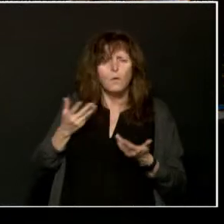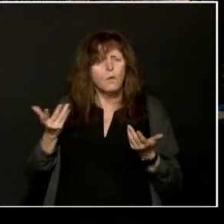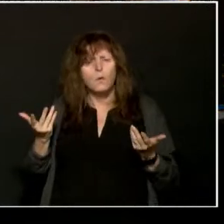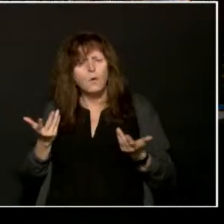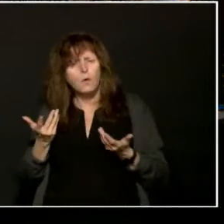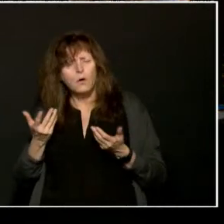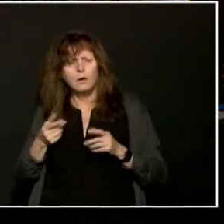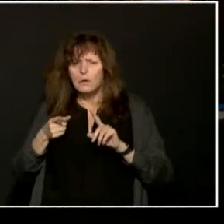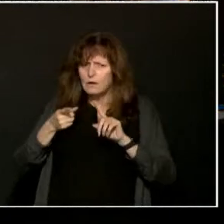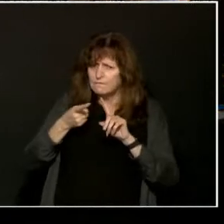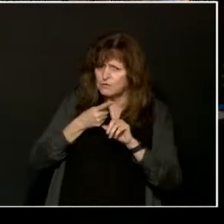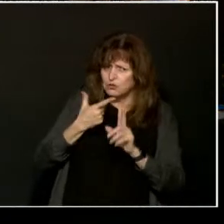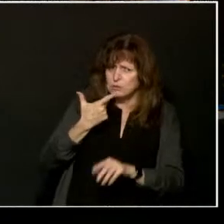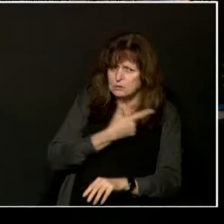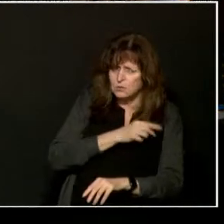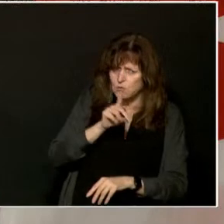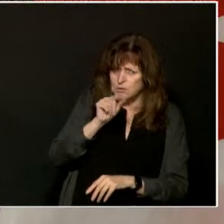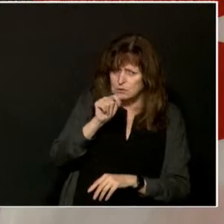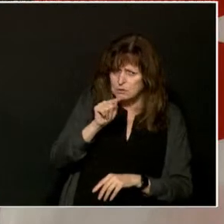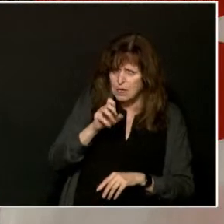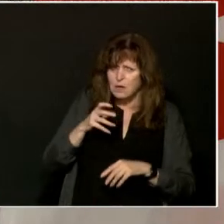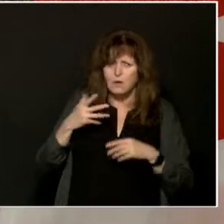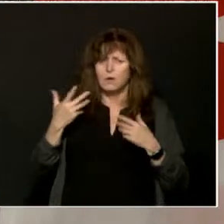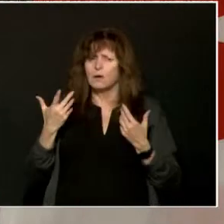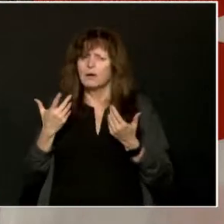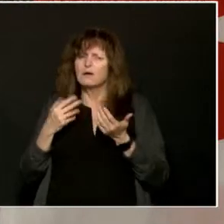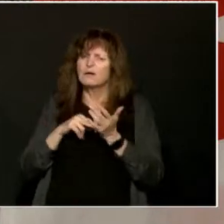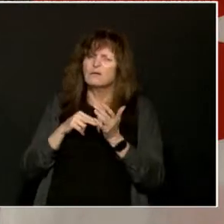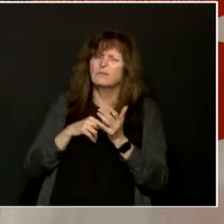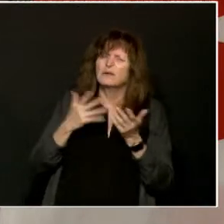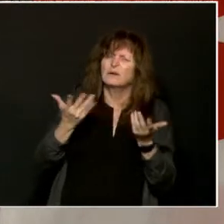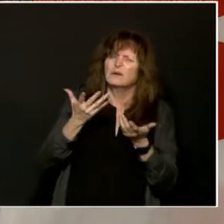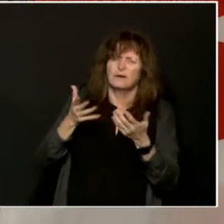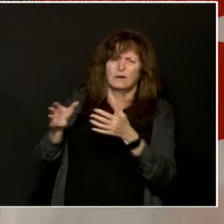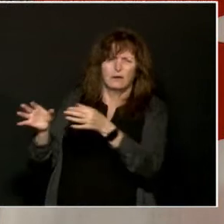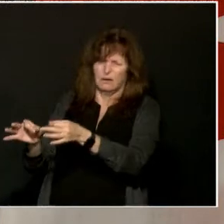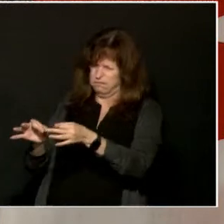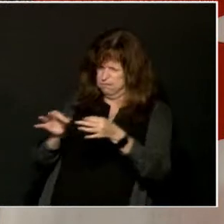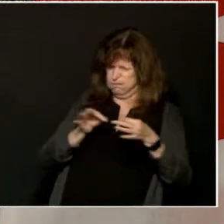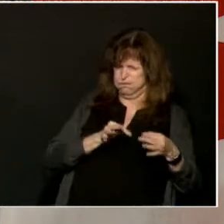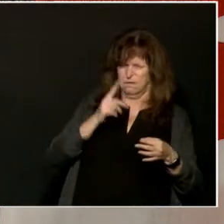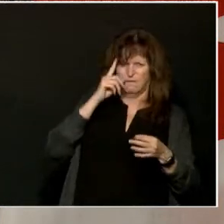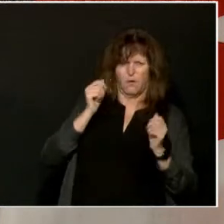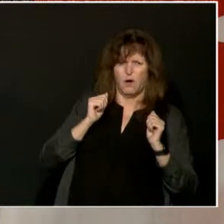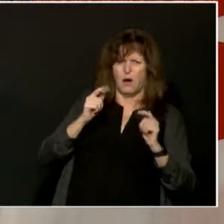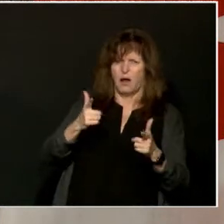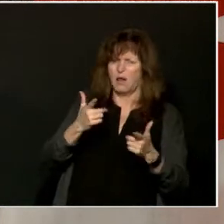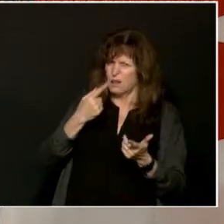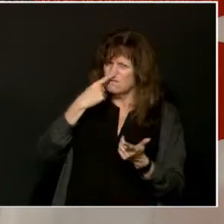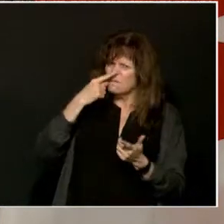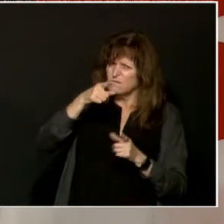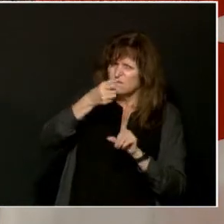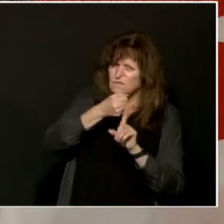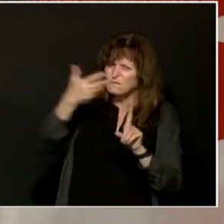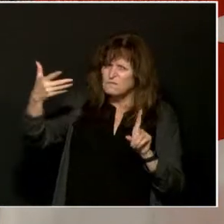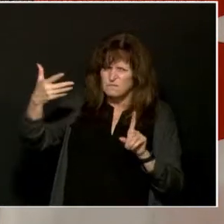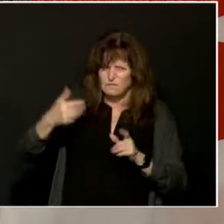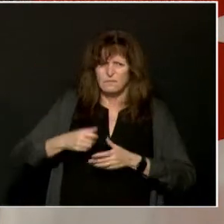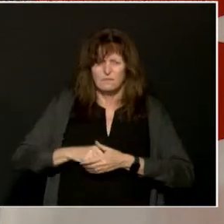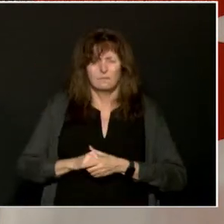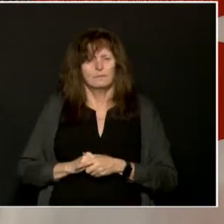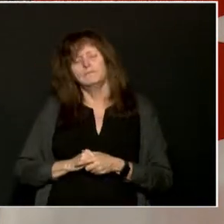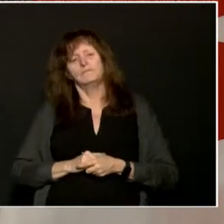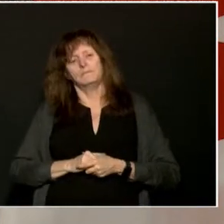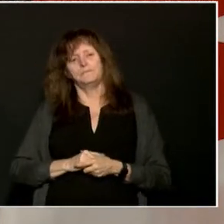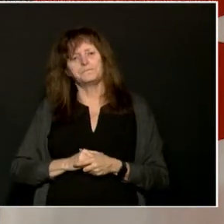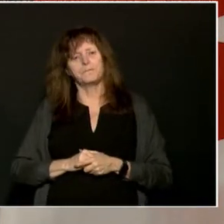hoping you can explain more about what exactly is actually being considered right now. Sure. I can't speak specifically to what Minister Elliott said,